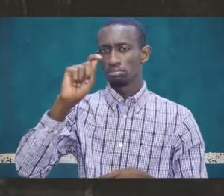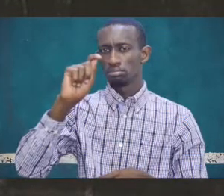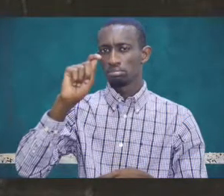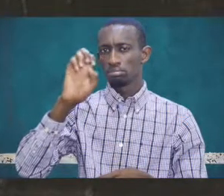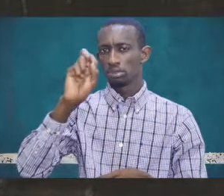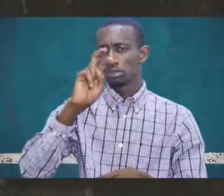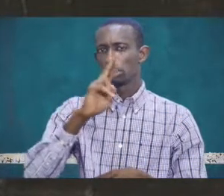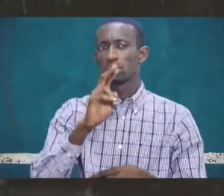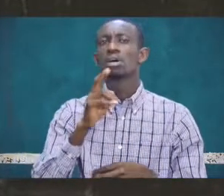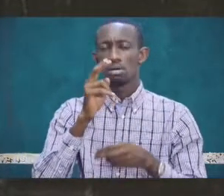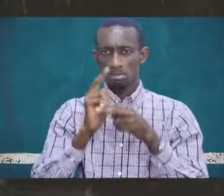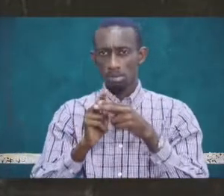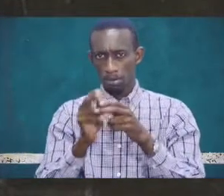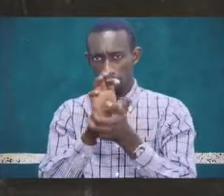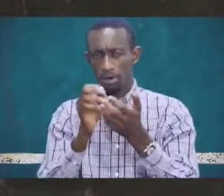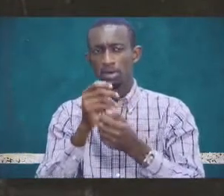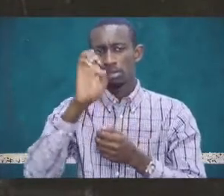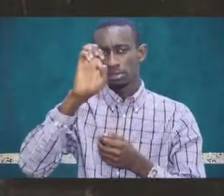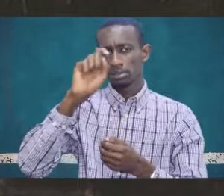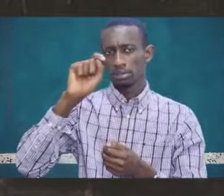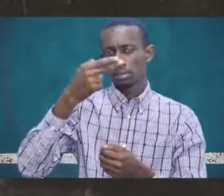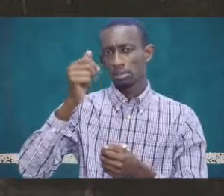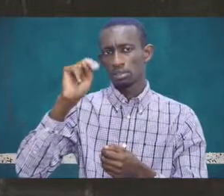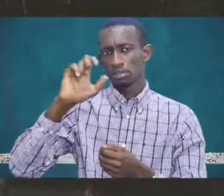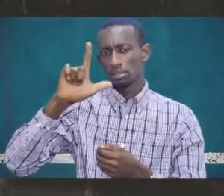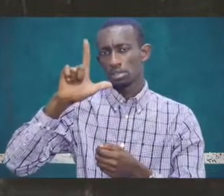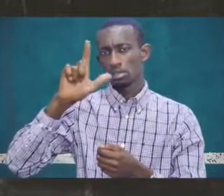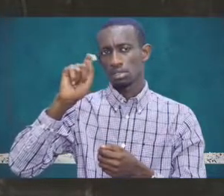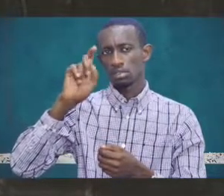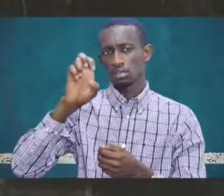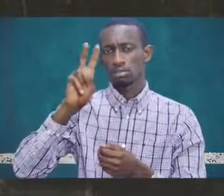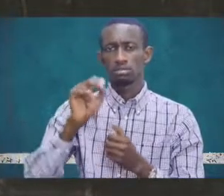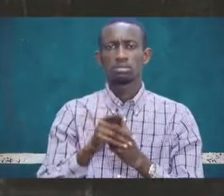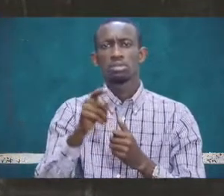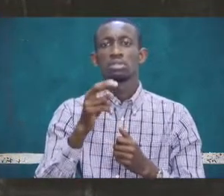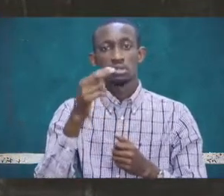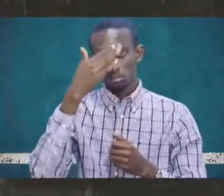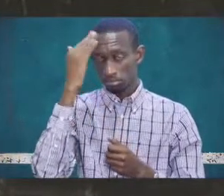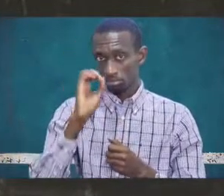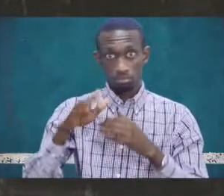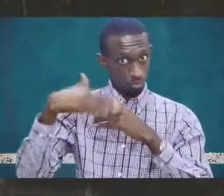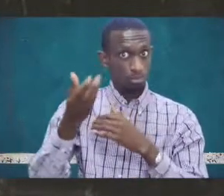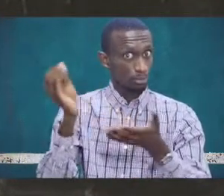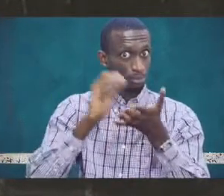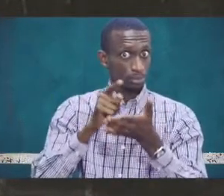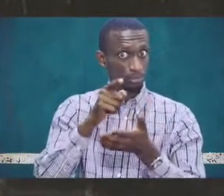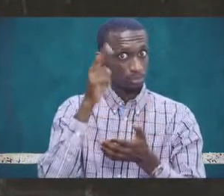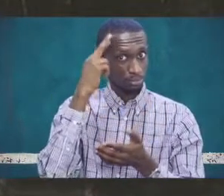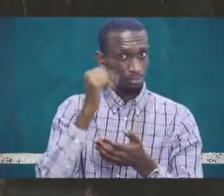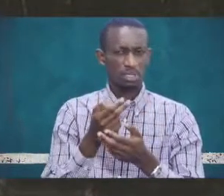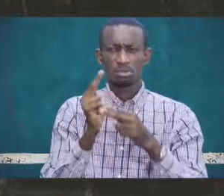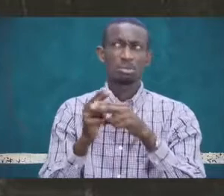ethanoate. We'll come to the naming later on when we come to the esters. Don't mind about the name. But that is the name